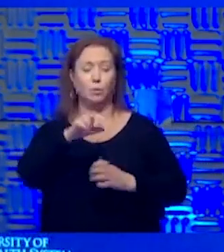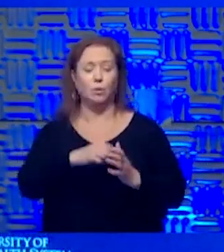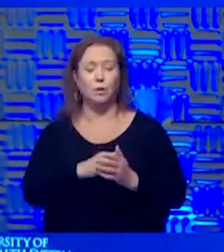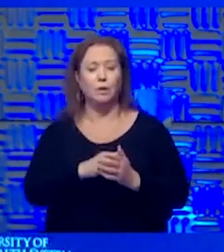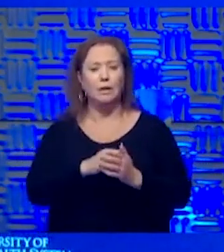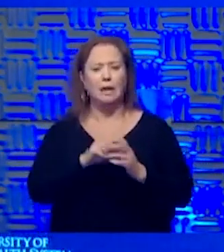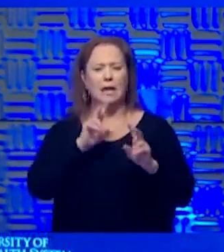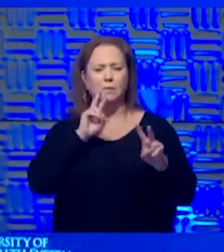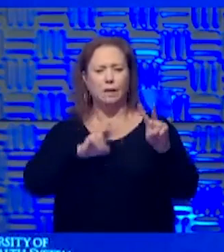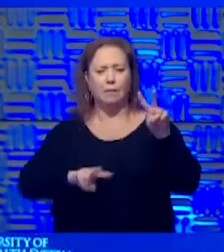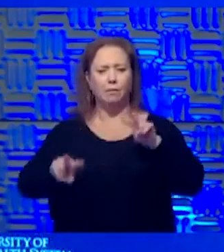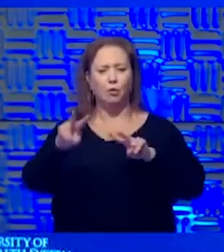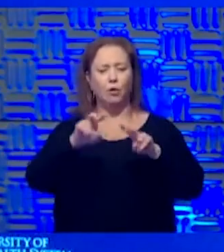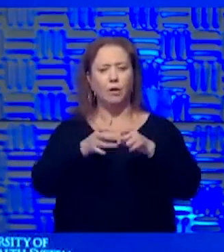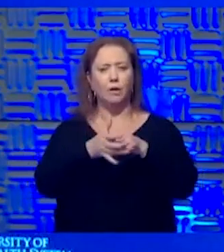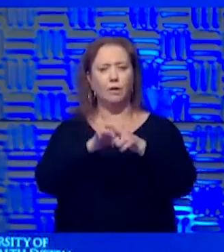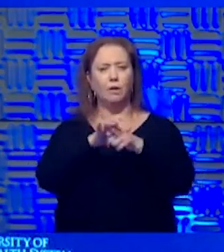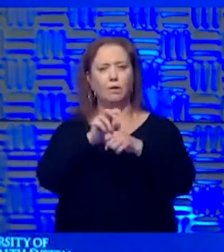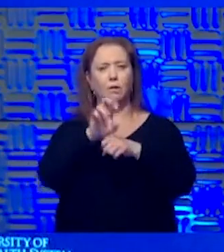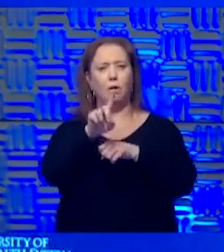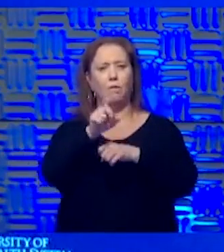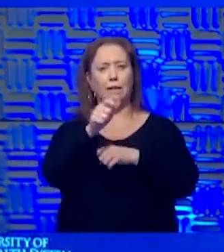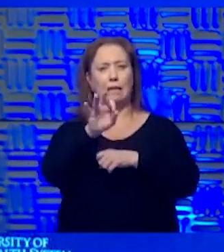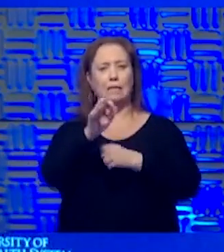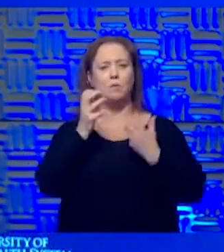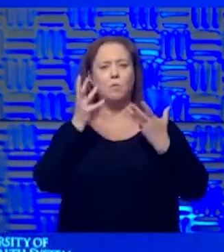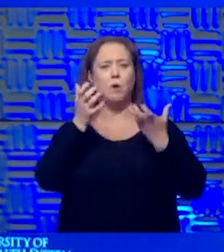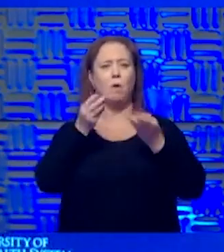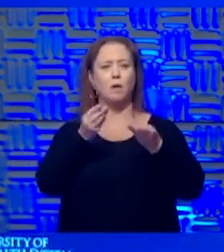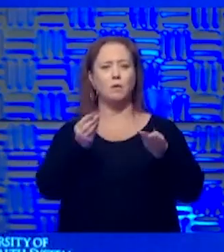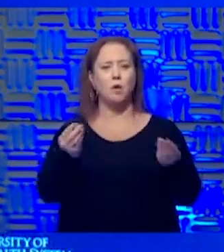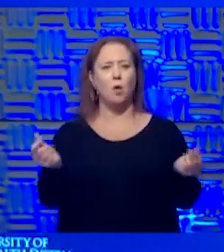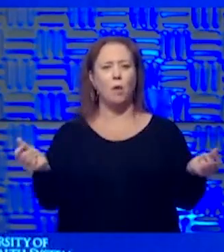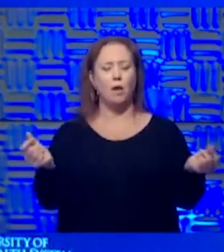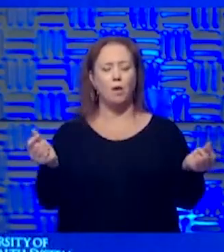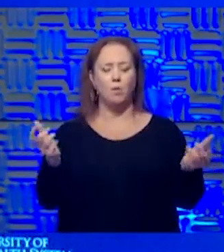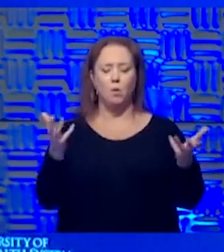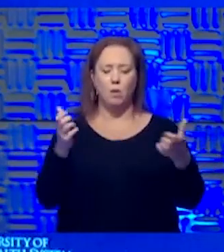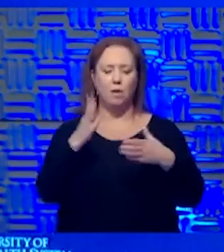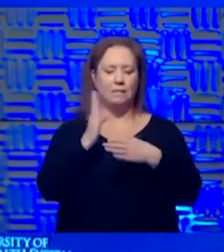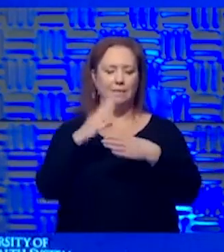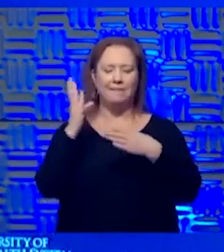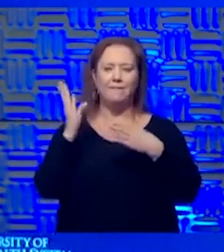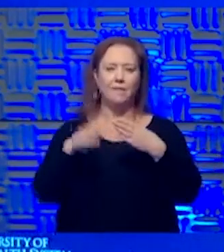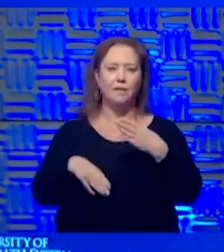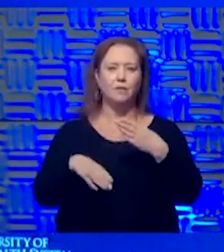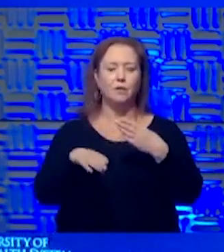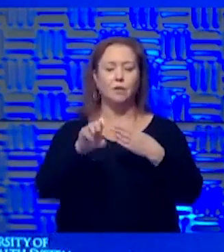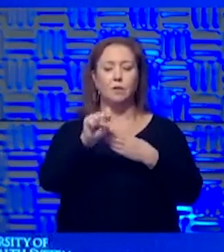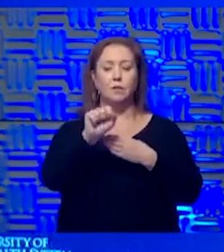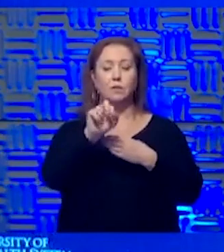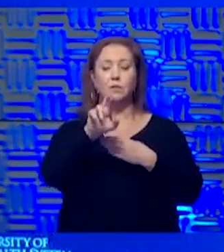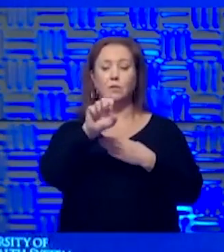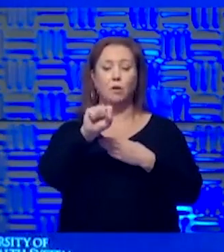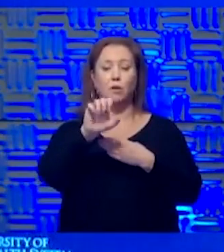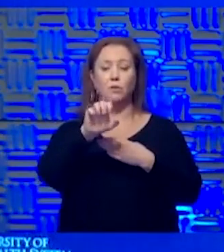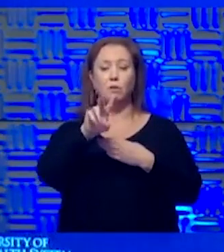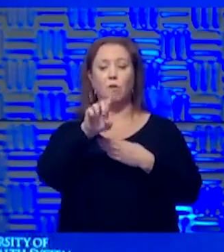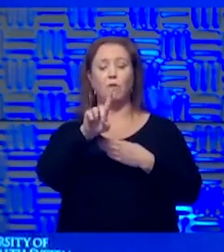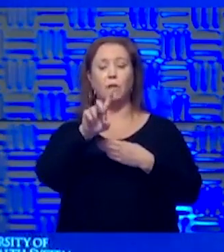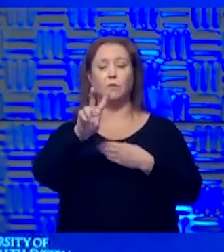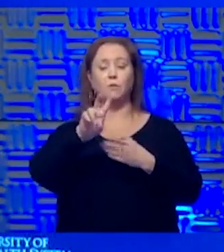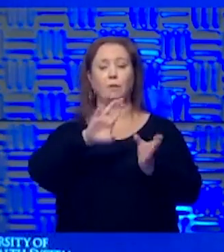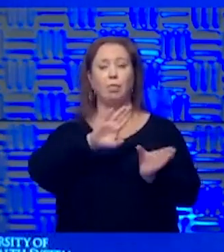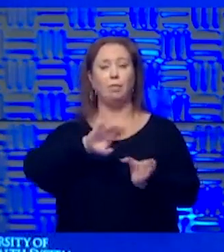at COVID-19, we all want it to go away. We want it to be done. We want SARS-CoV-2 to exit